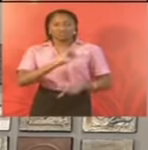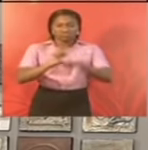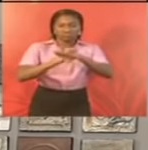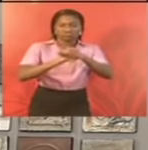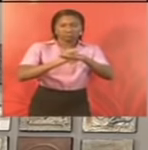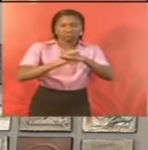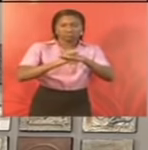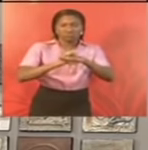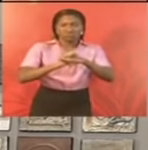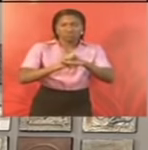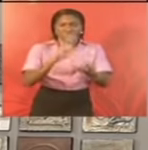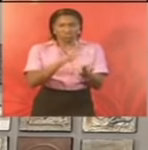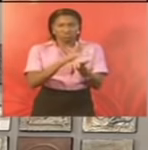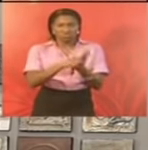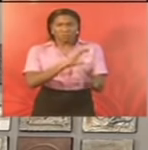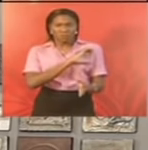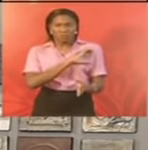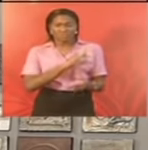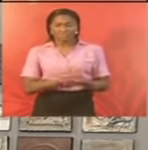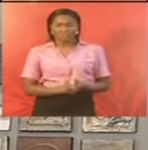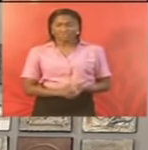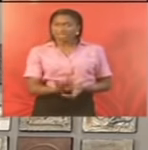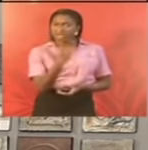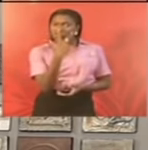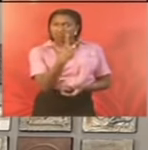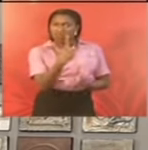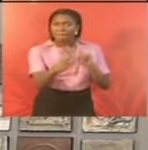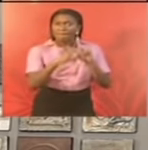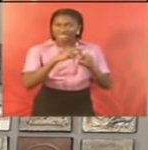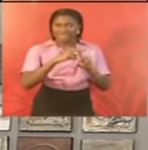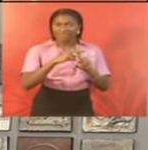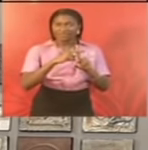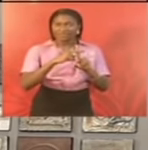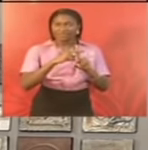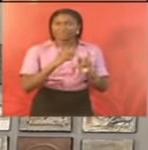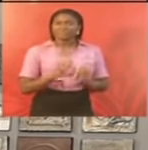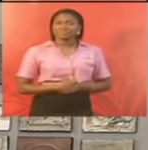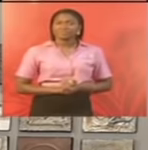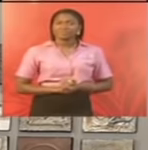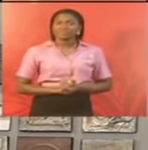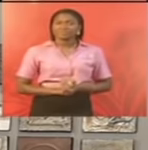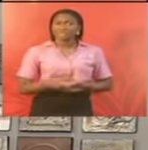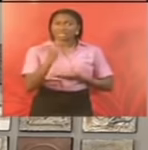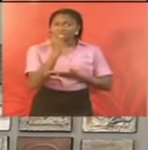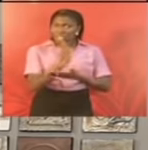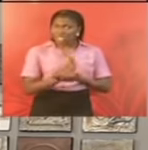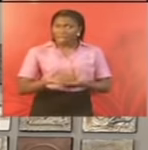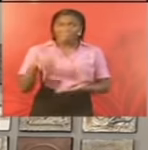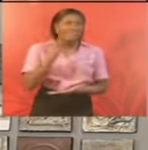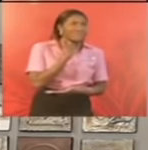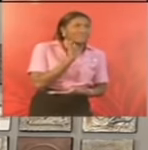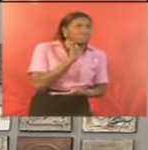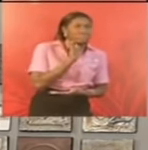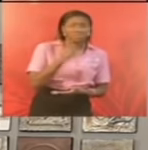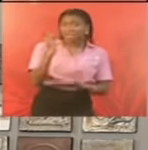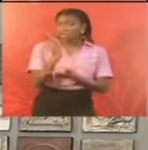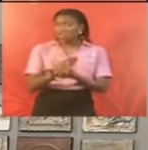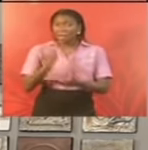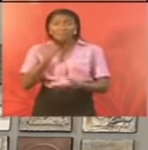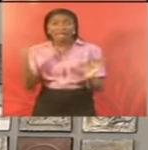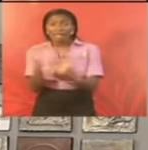2 individuals initially tested positive. Those who were A, exposed, or B, symptomatic, were all taken out of